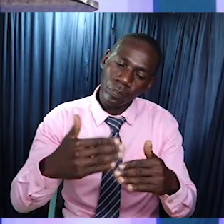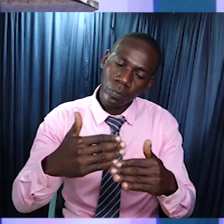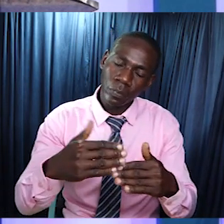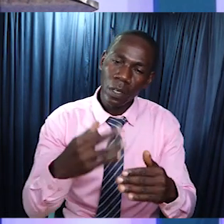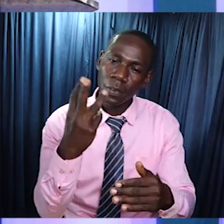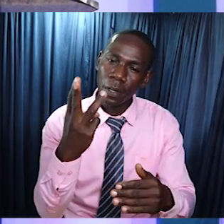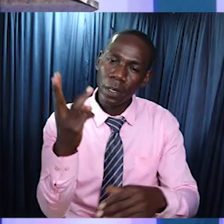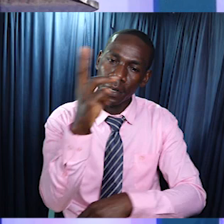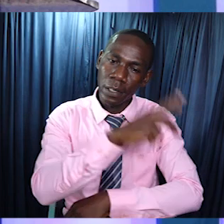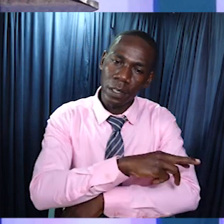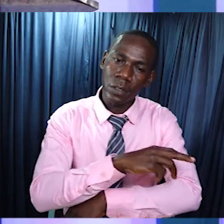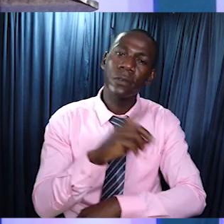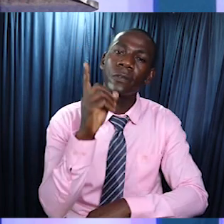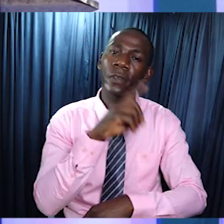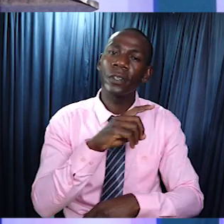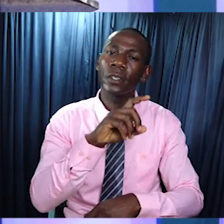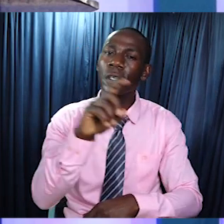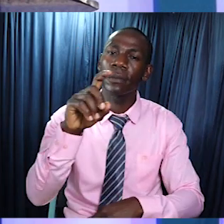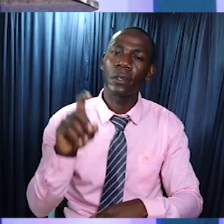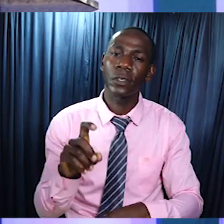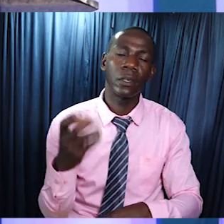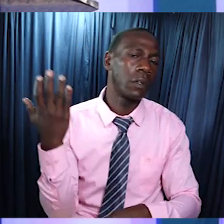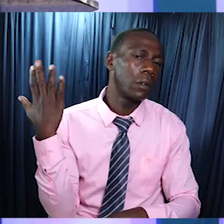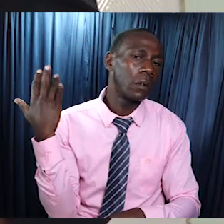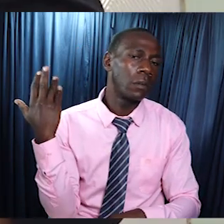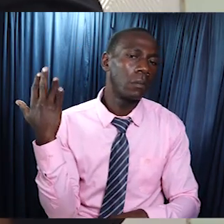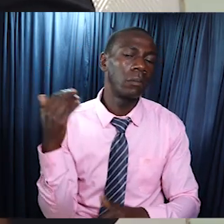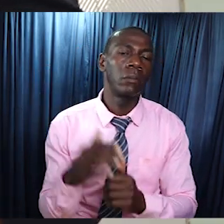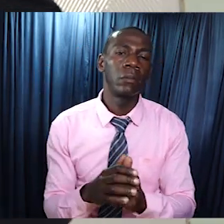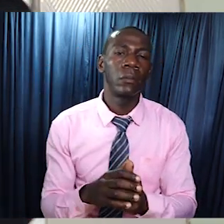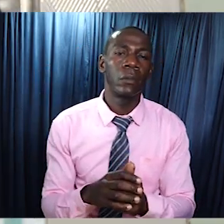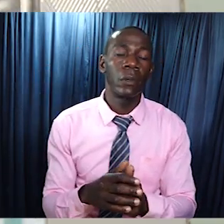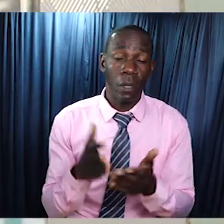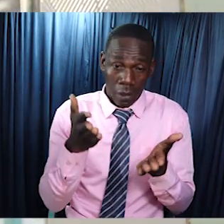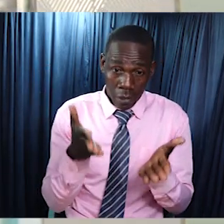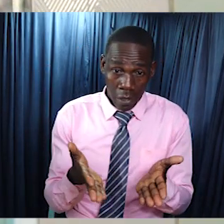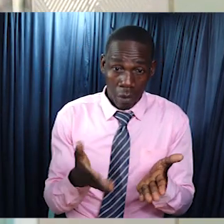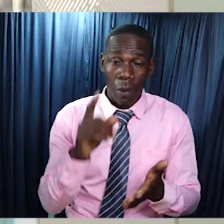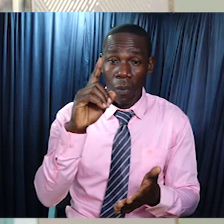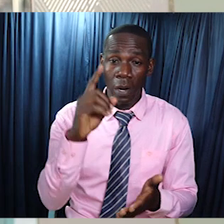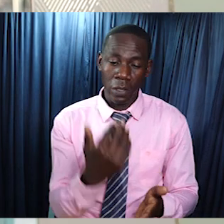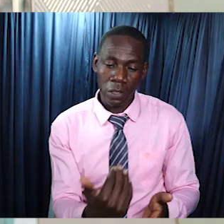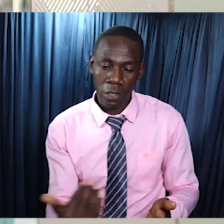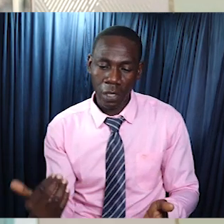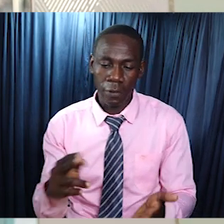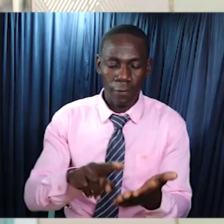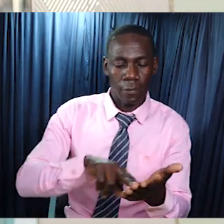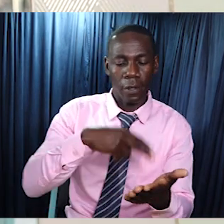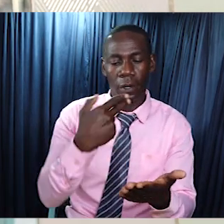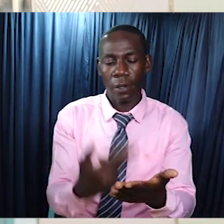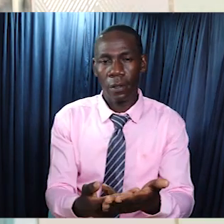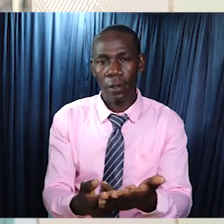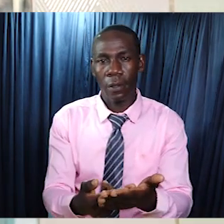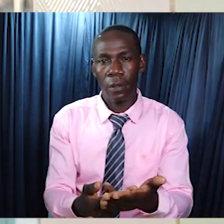kama siku tatu wa watoto wa malize. Around 3 days for the students to finish up the exam. Sasa mtoto mmoja akaamuka. Now one child failed